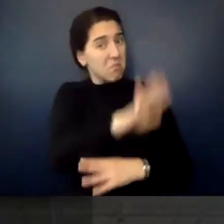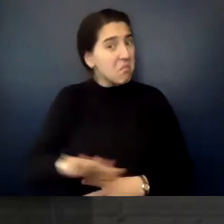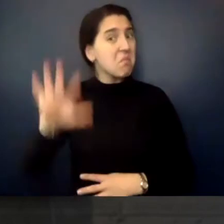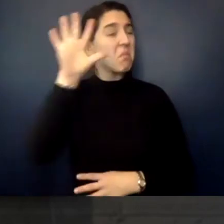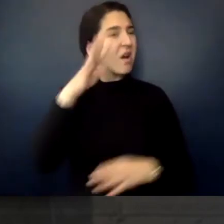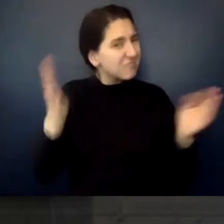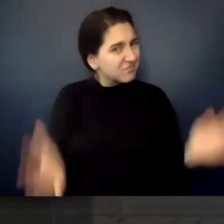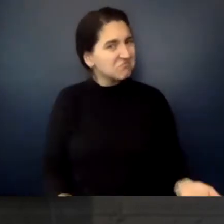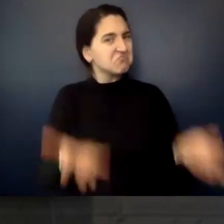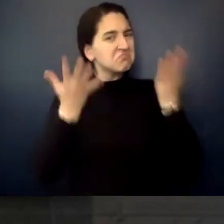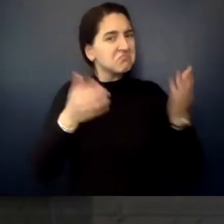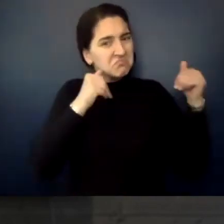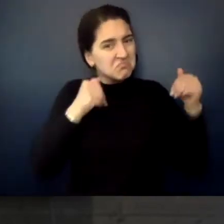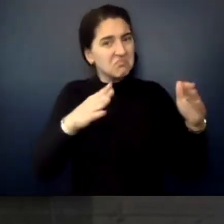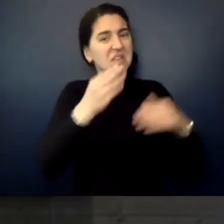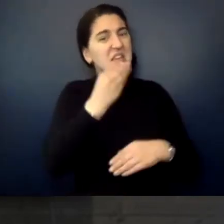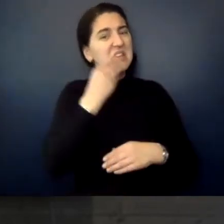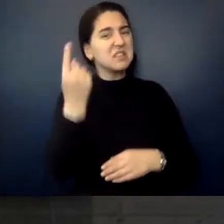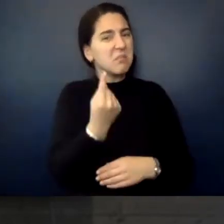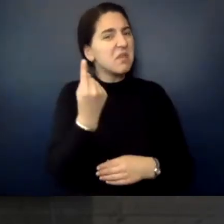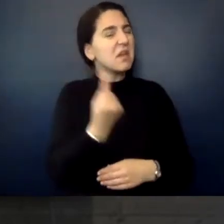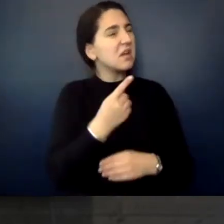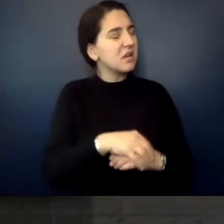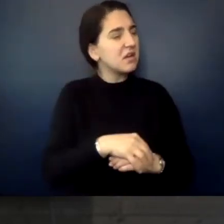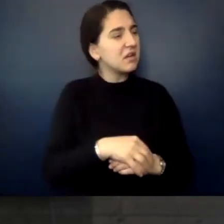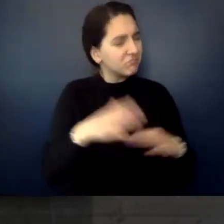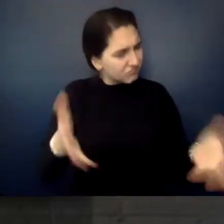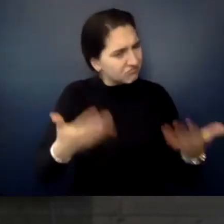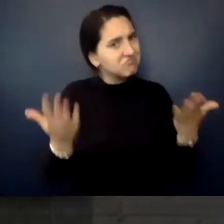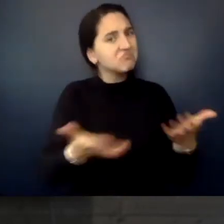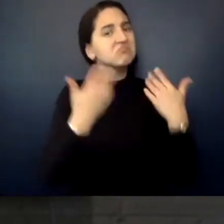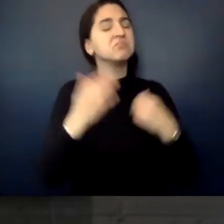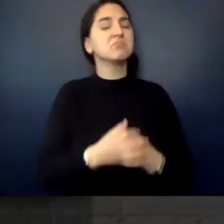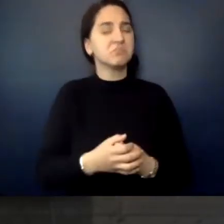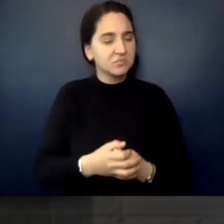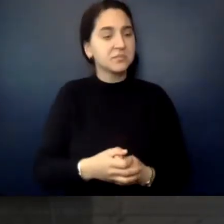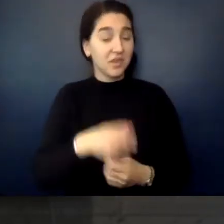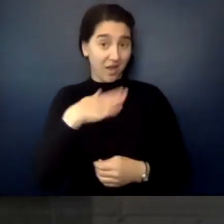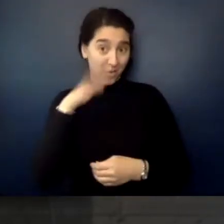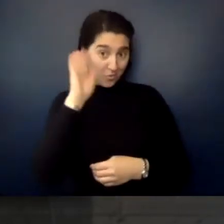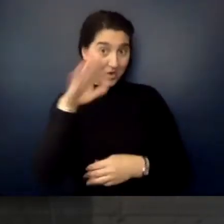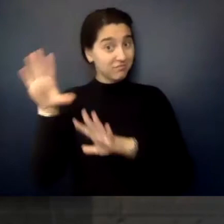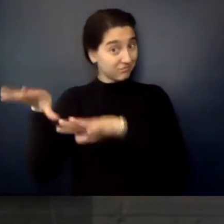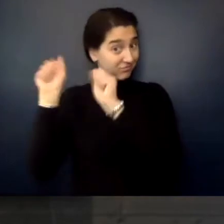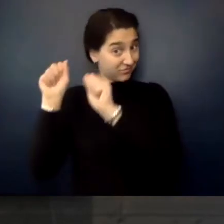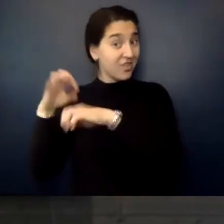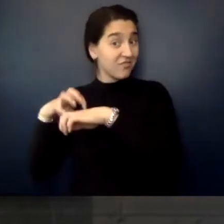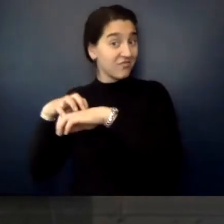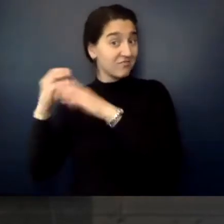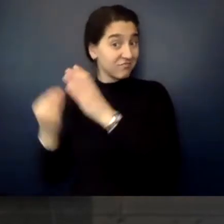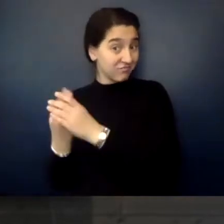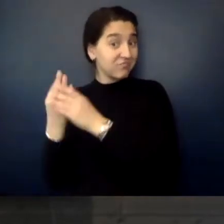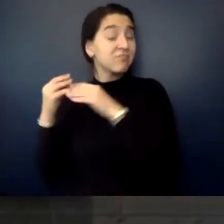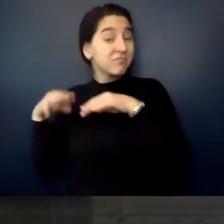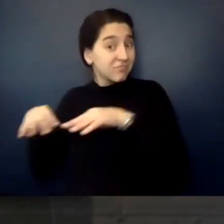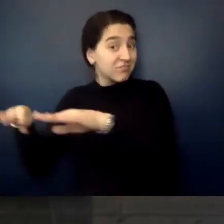eat. Cheer up. I'll get you the vineyard of Naboth the Jezreelite."